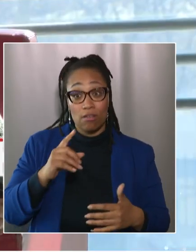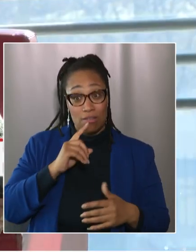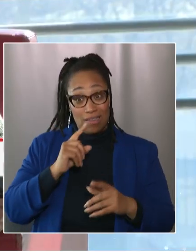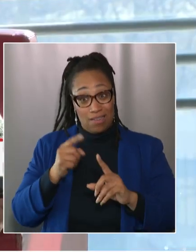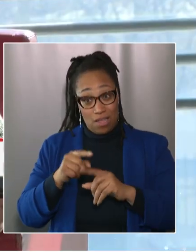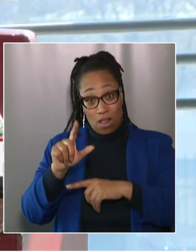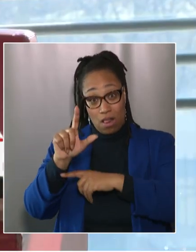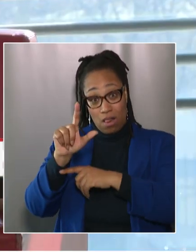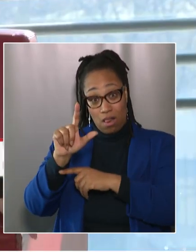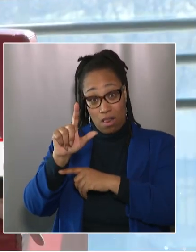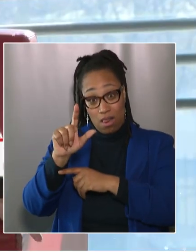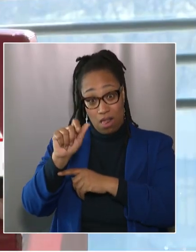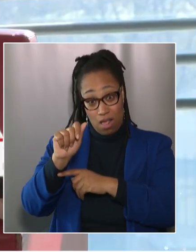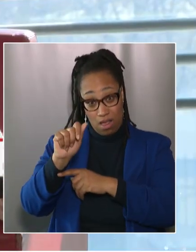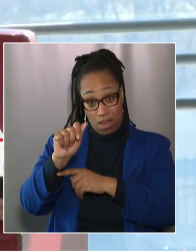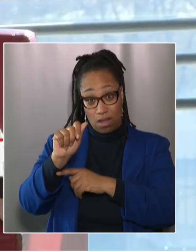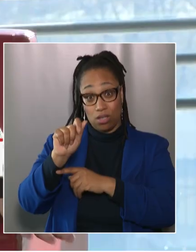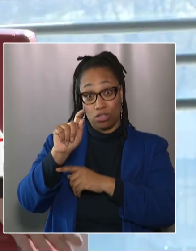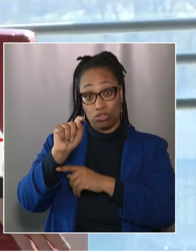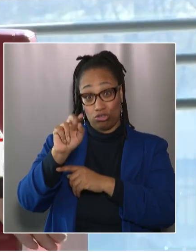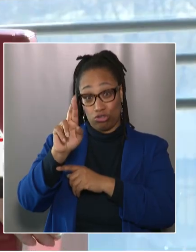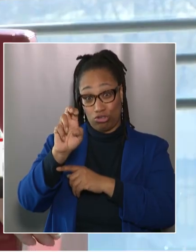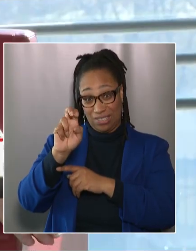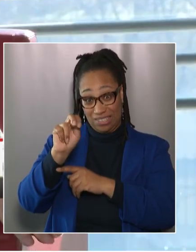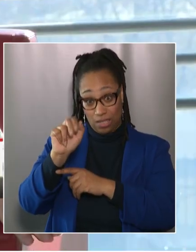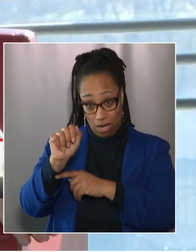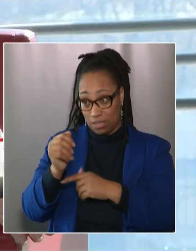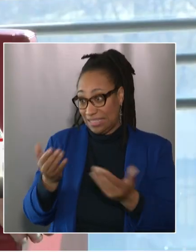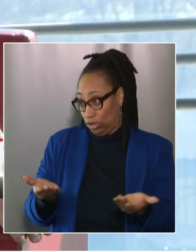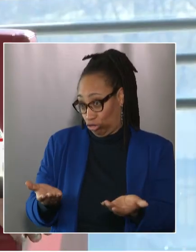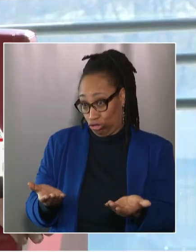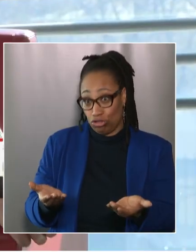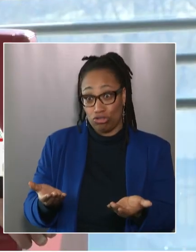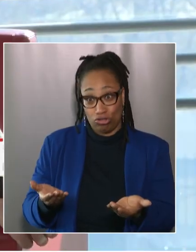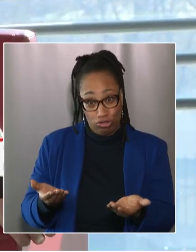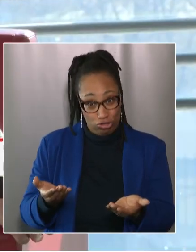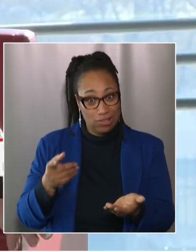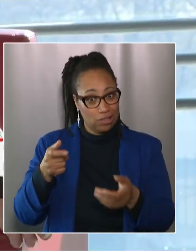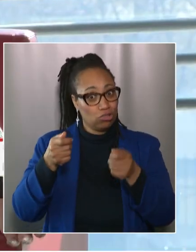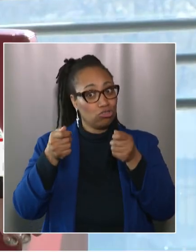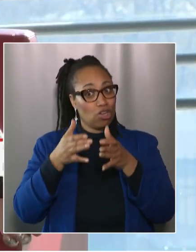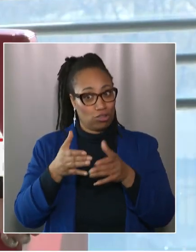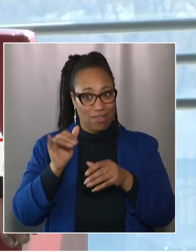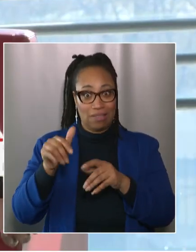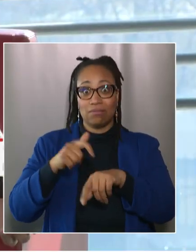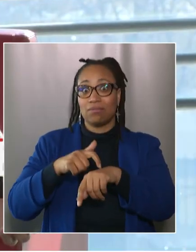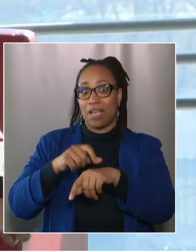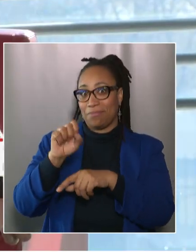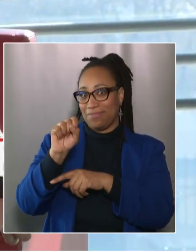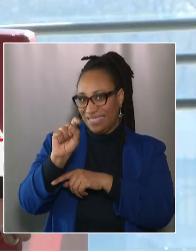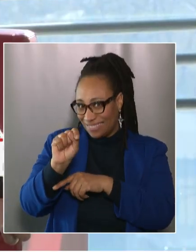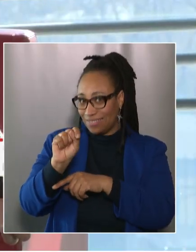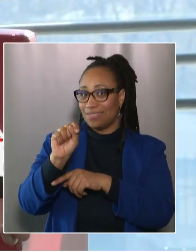our director at St. Elizabeth's, over $1 billion in Ward 8. That's great. That's